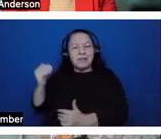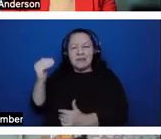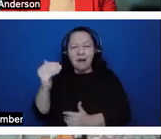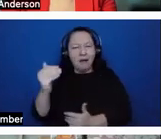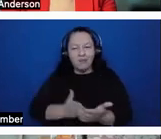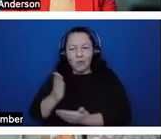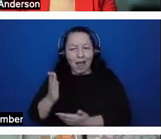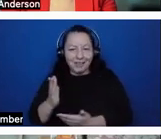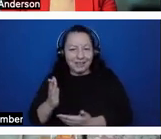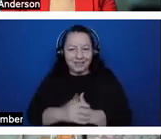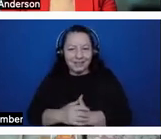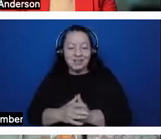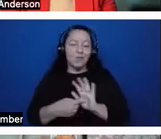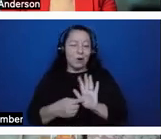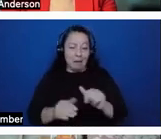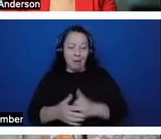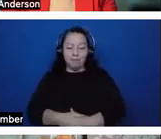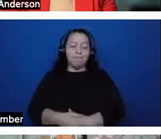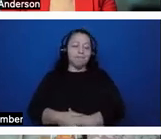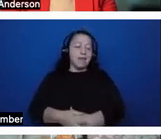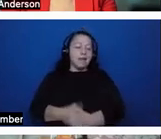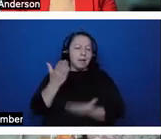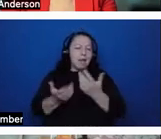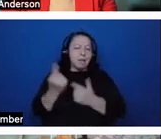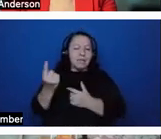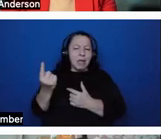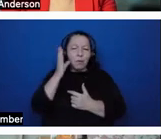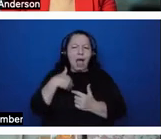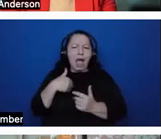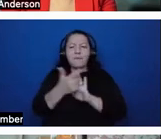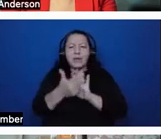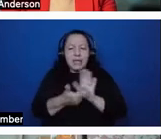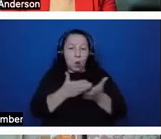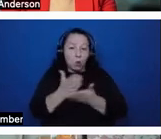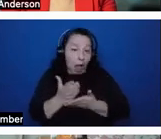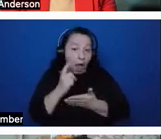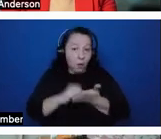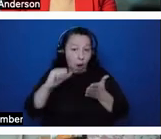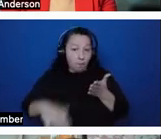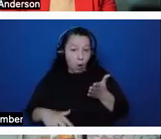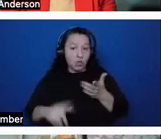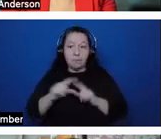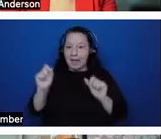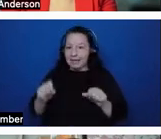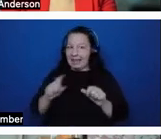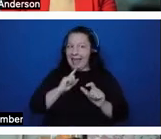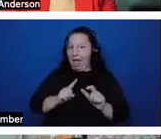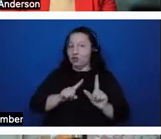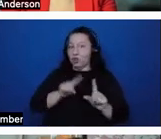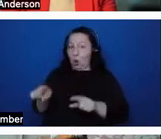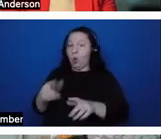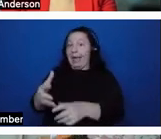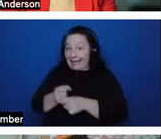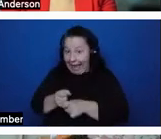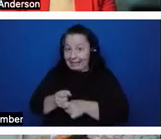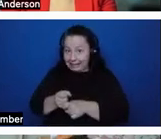example, somebody might have the legal right to an abortion, but can they access that abortion?